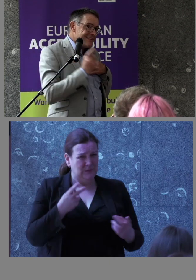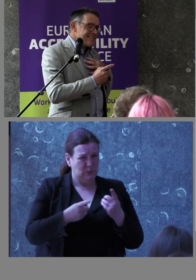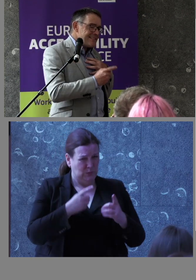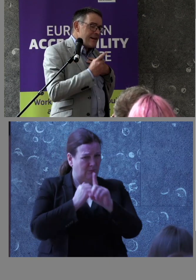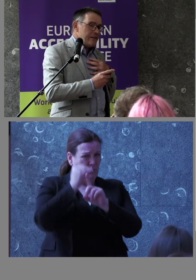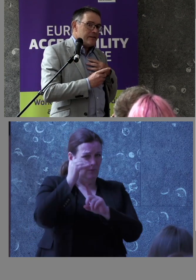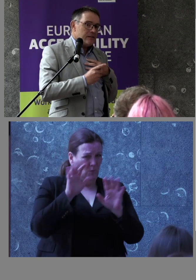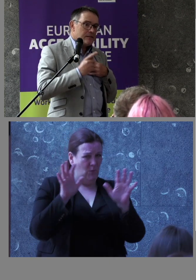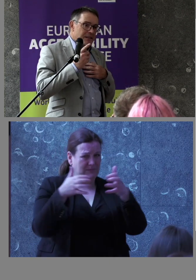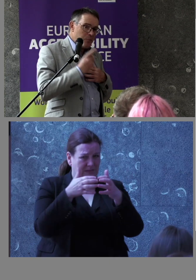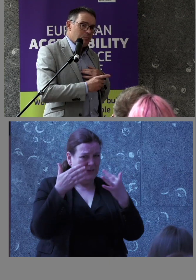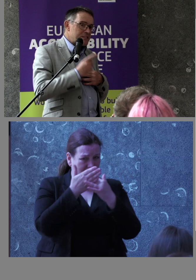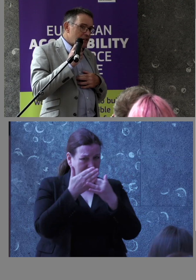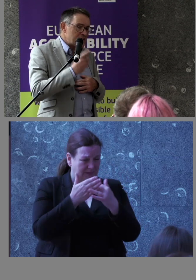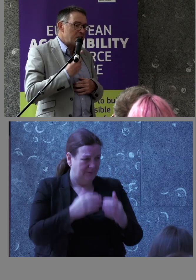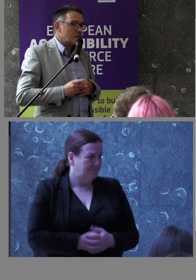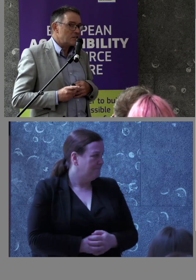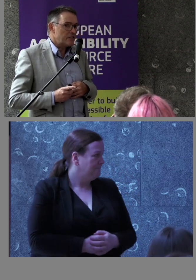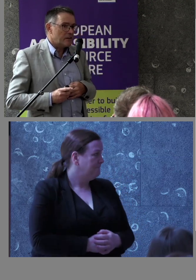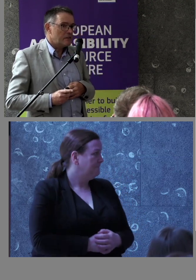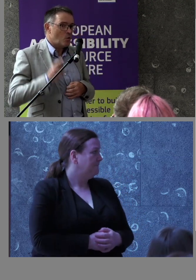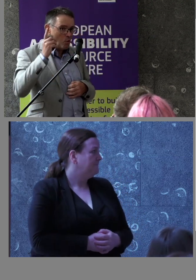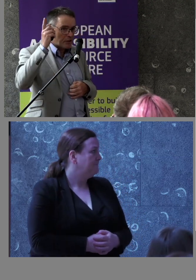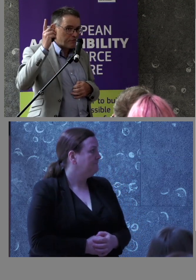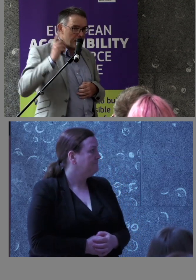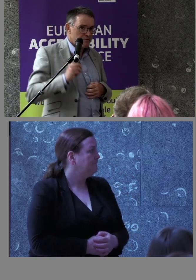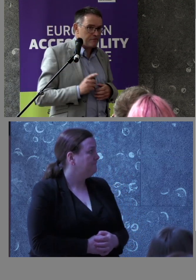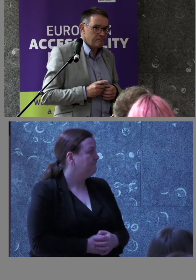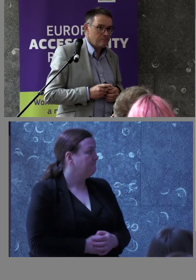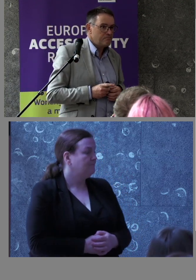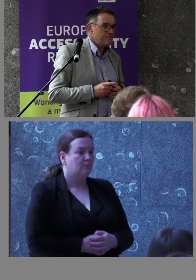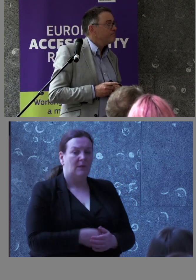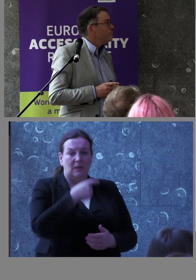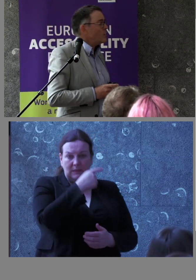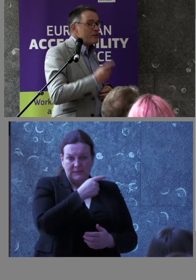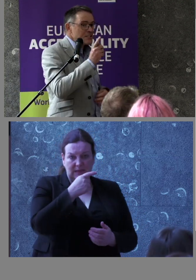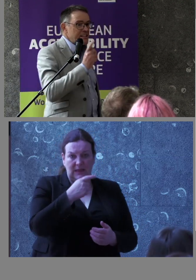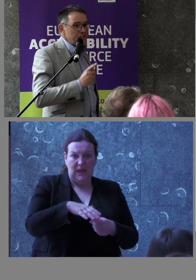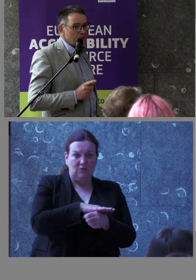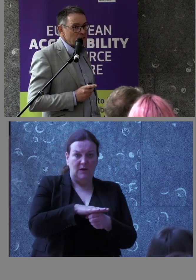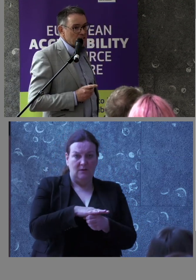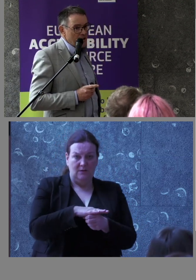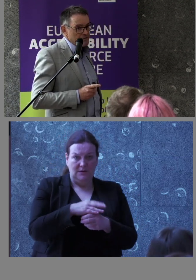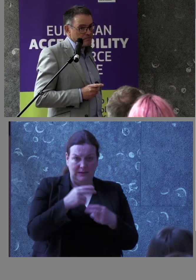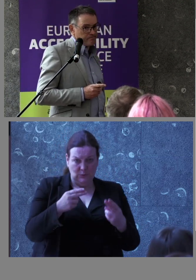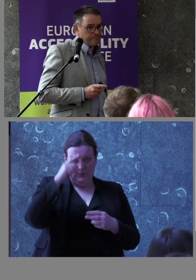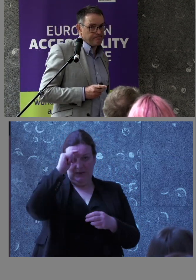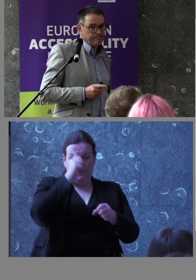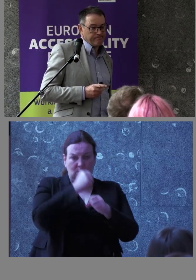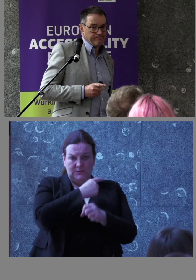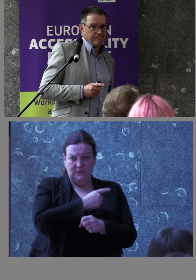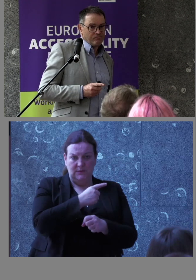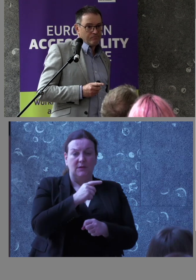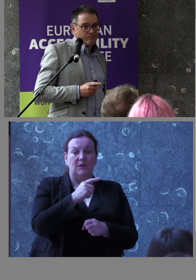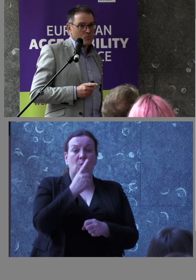hoping that that 13 might be up a little bit, that we'll improve. But I'm sure that there'll be other things picked up. We've hundreds and